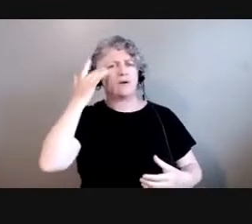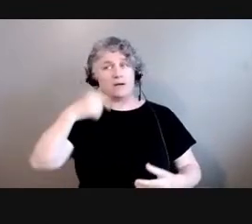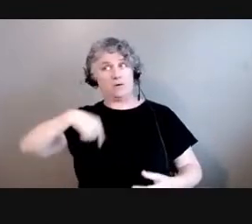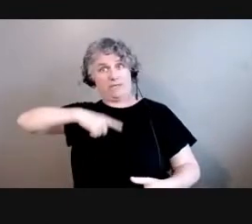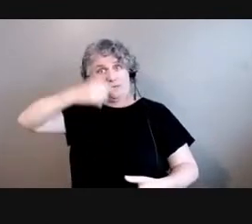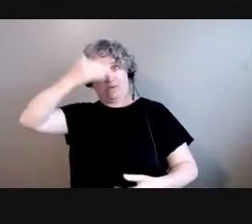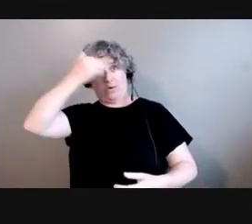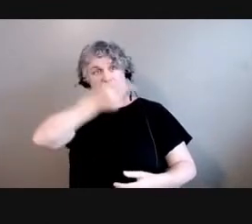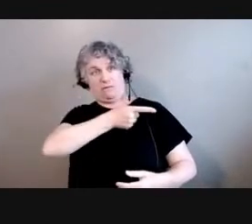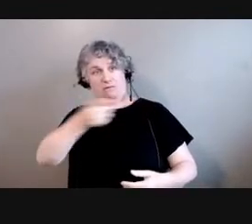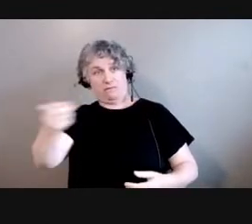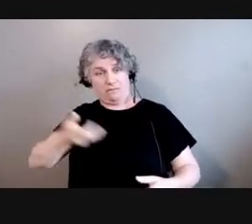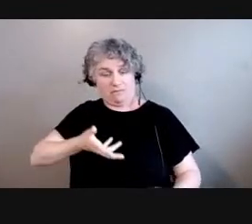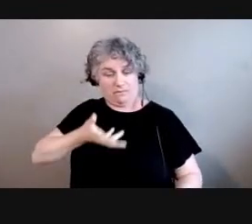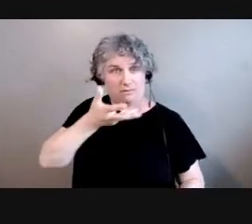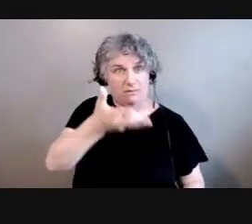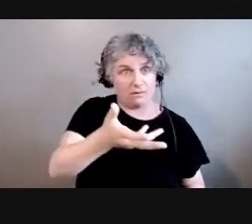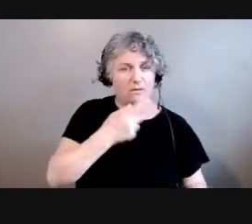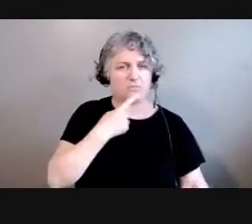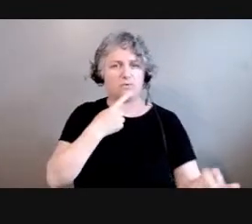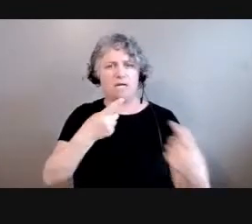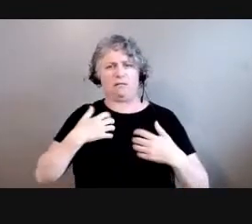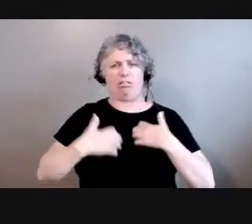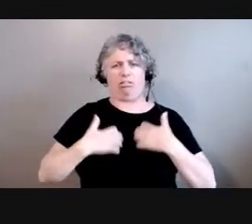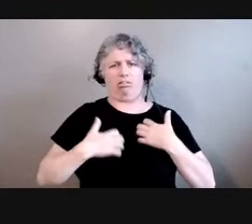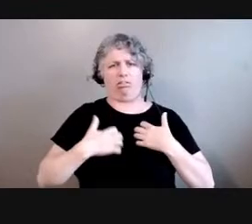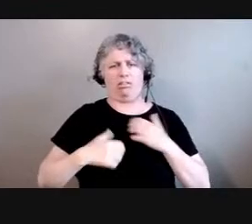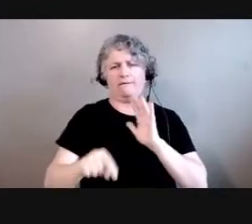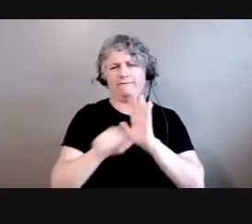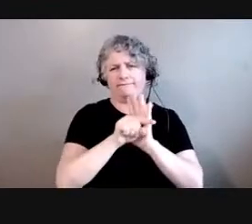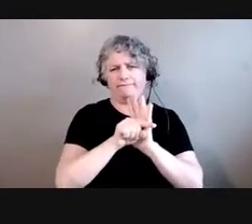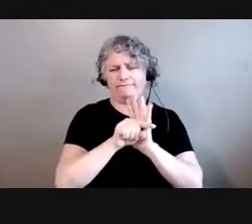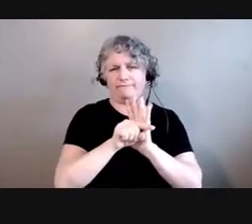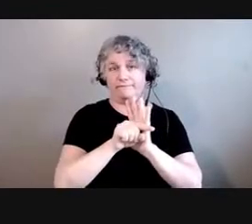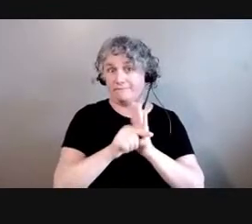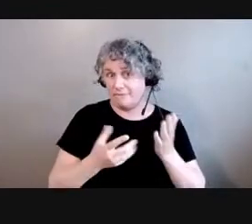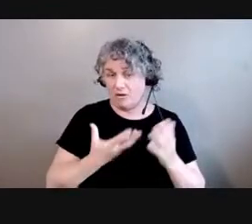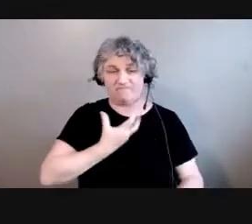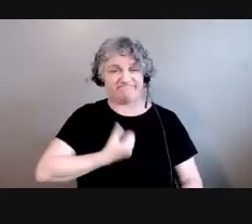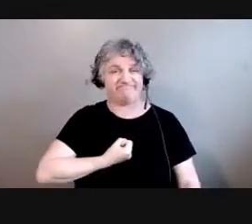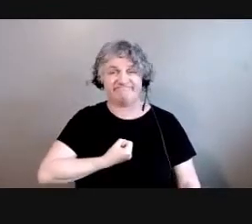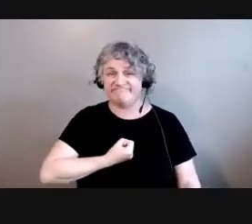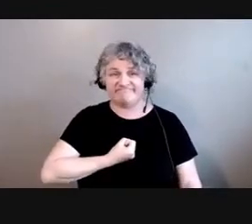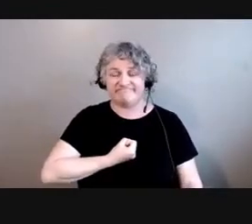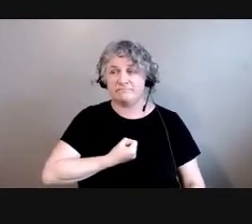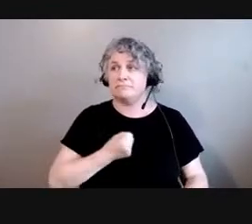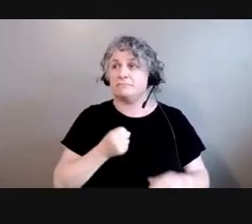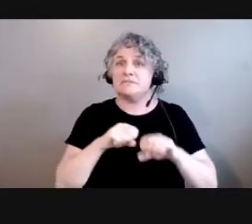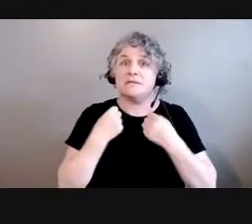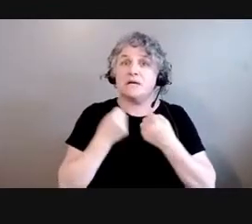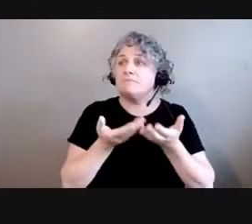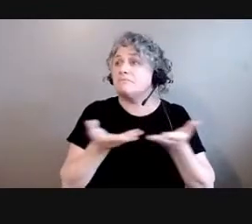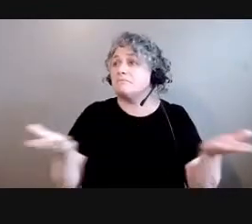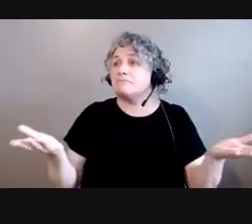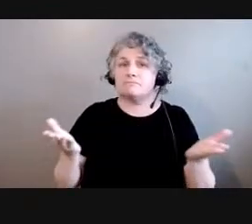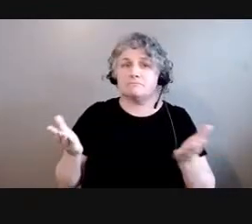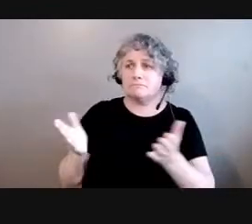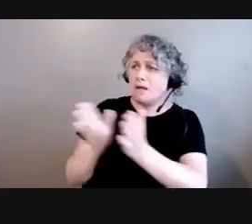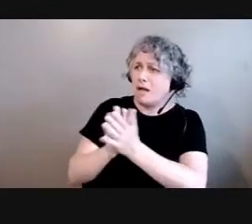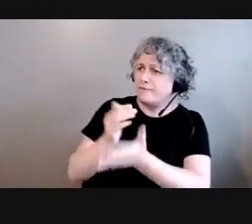aware that the reaction may not be a positive one. This in spite of us living in a society where we say it's okay to ask for